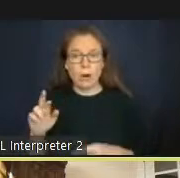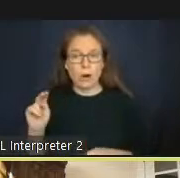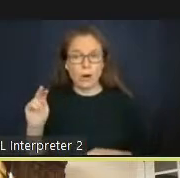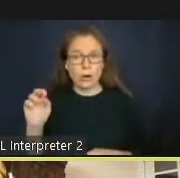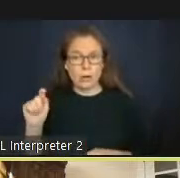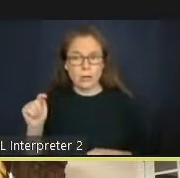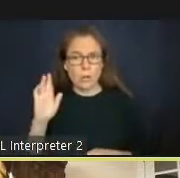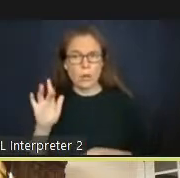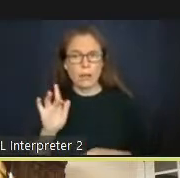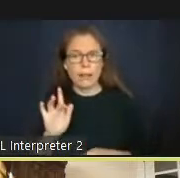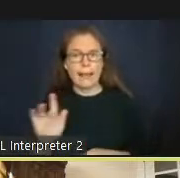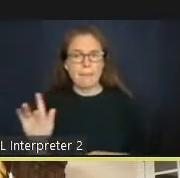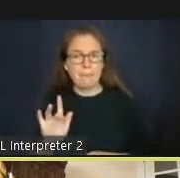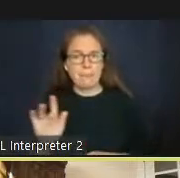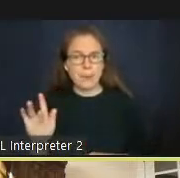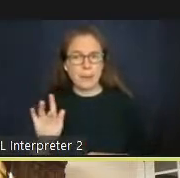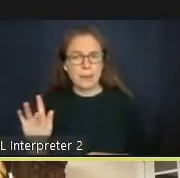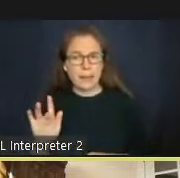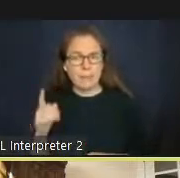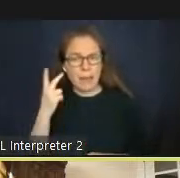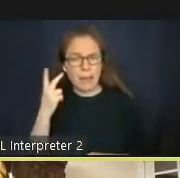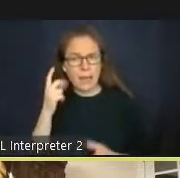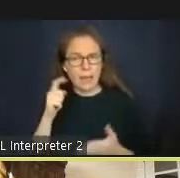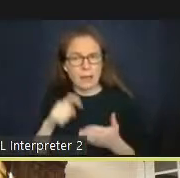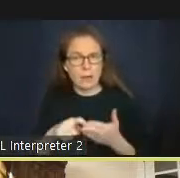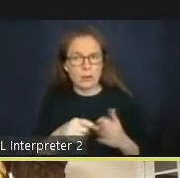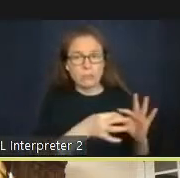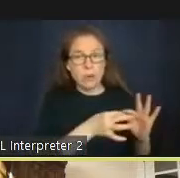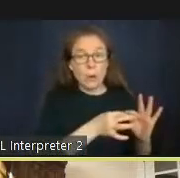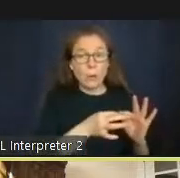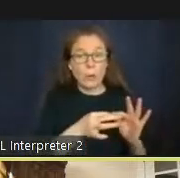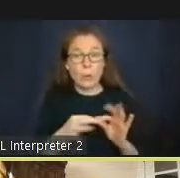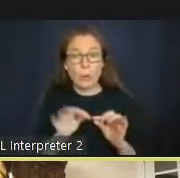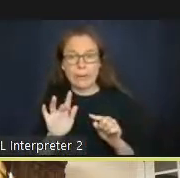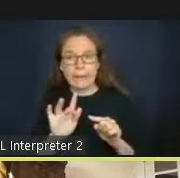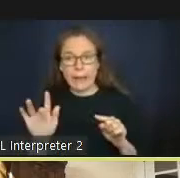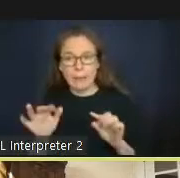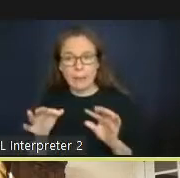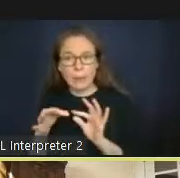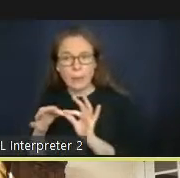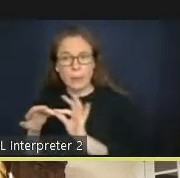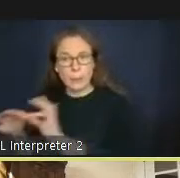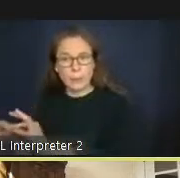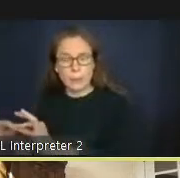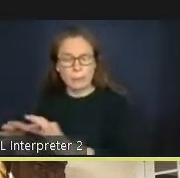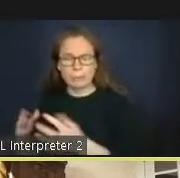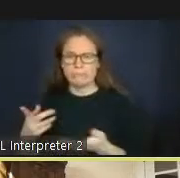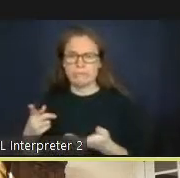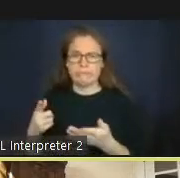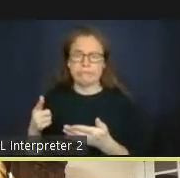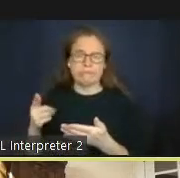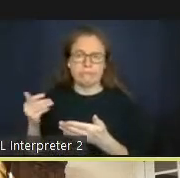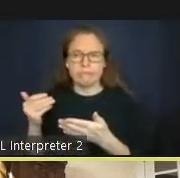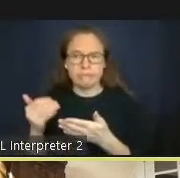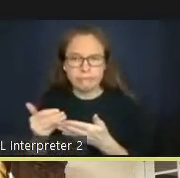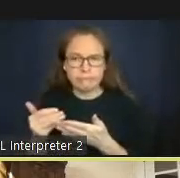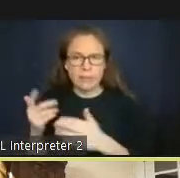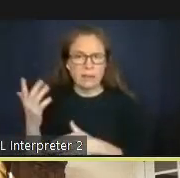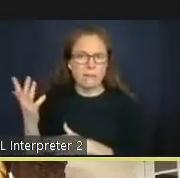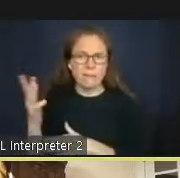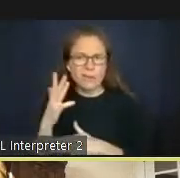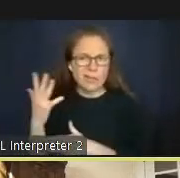gap, and it looks like there's some, and you butt up against some vegetation and things.